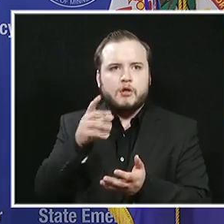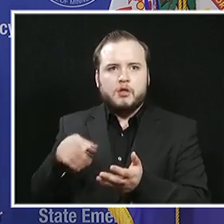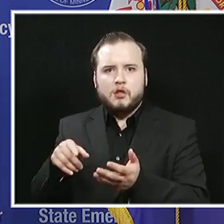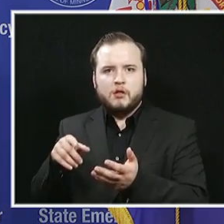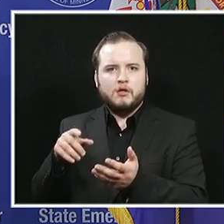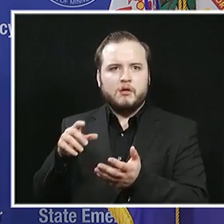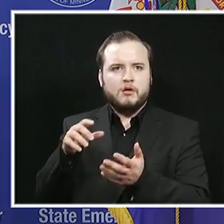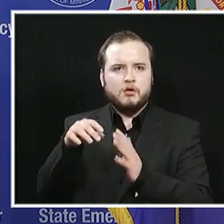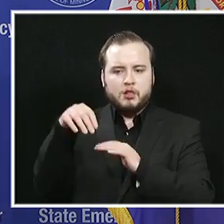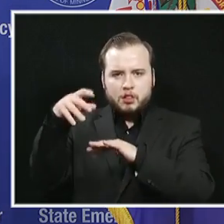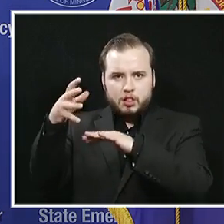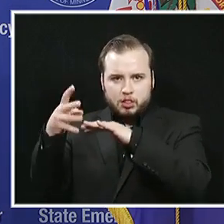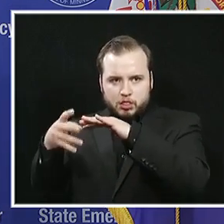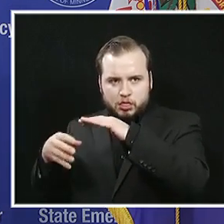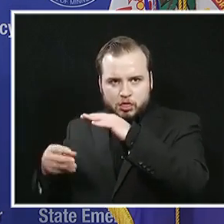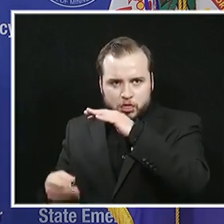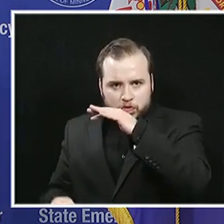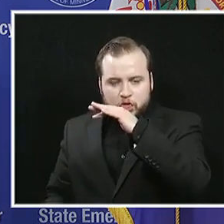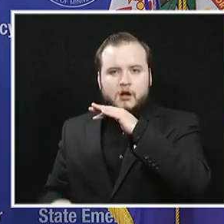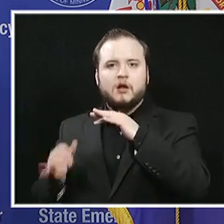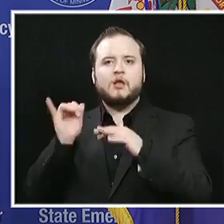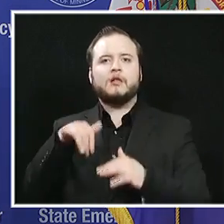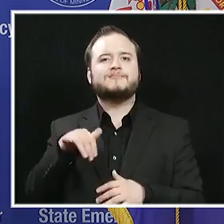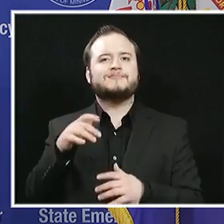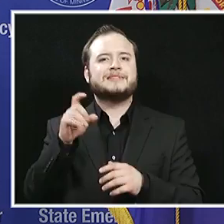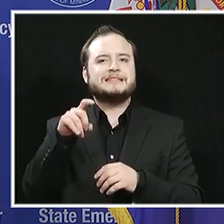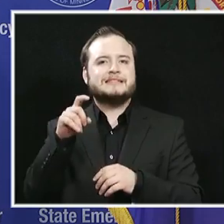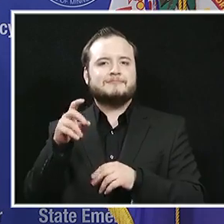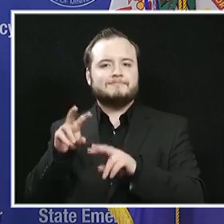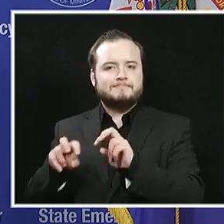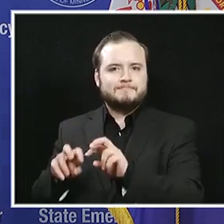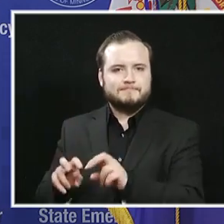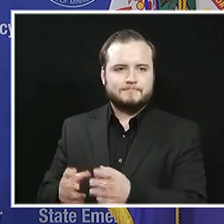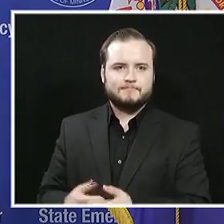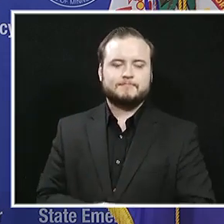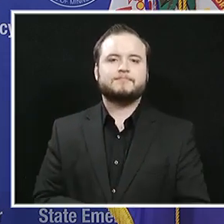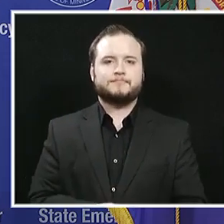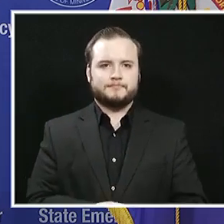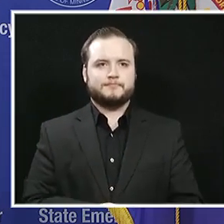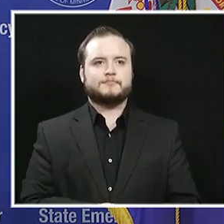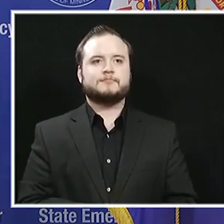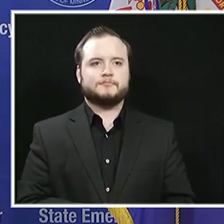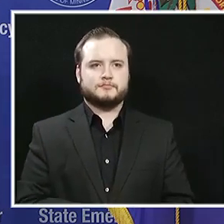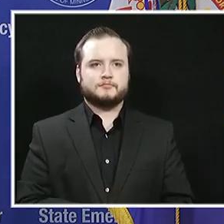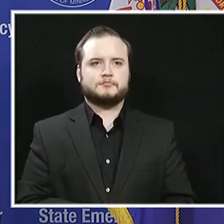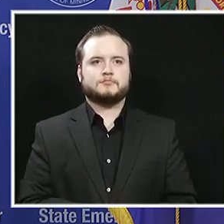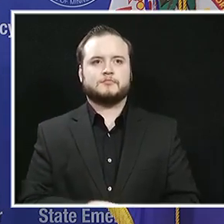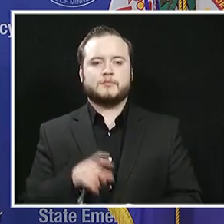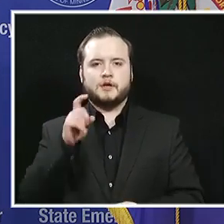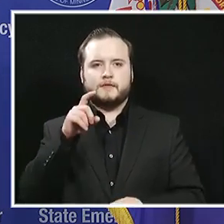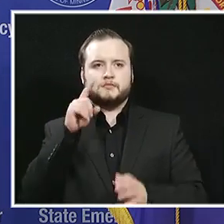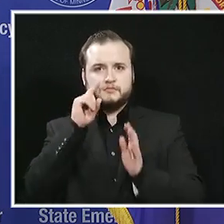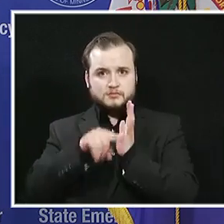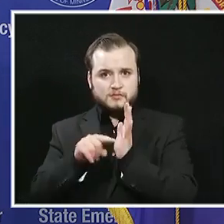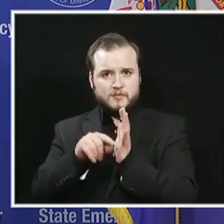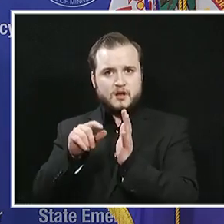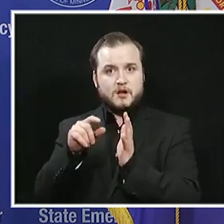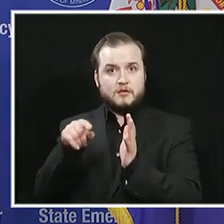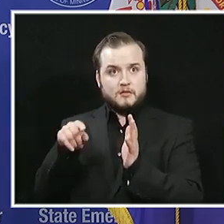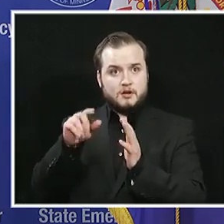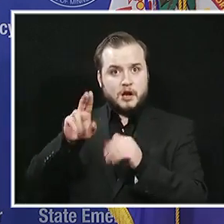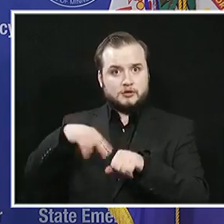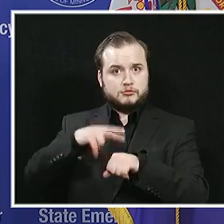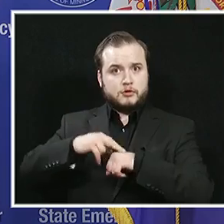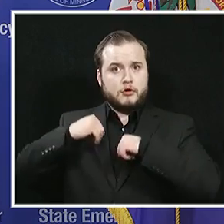Sioux City to find rendering plant facilities. We have explored looking at the National Guard and using what they have. What is their